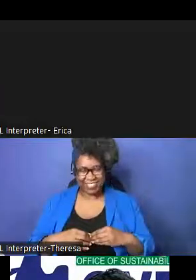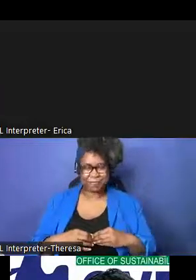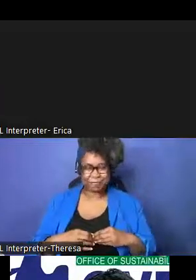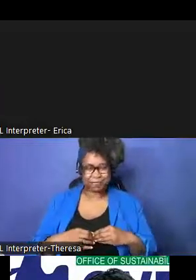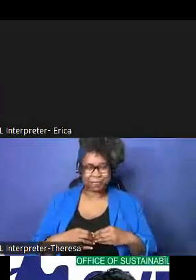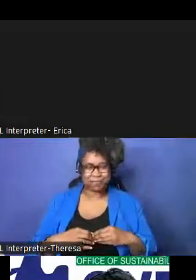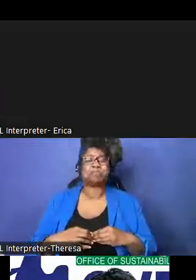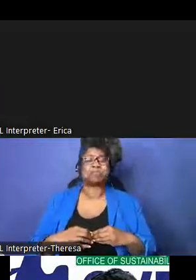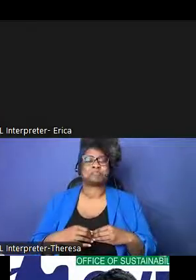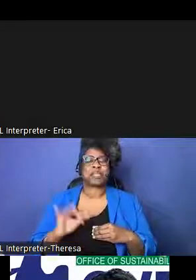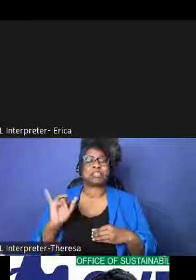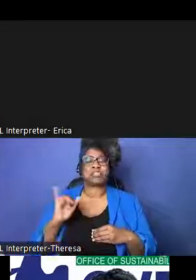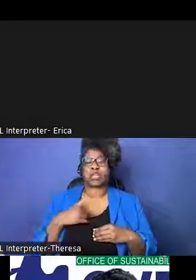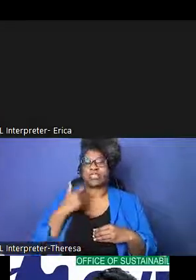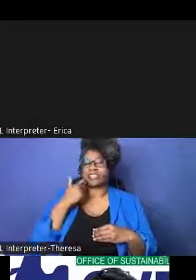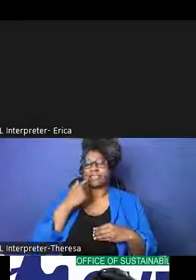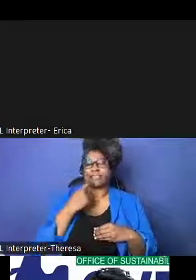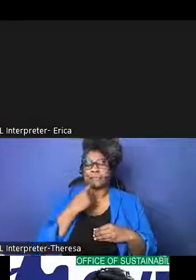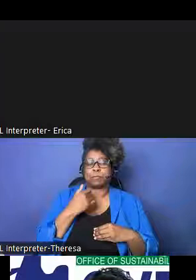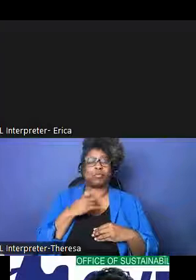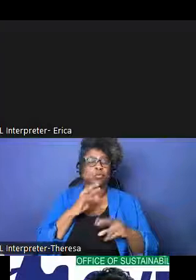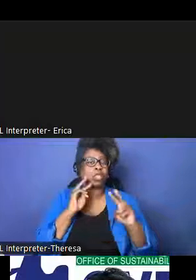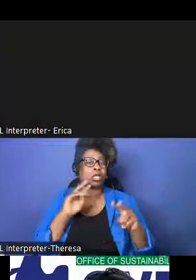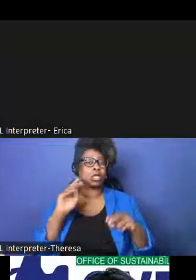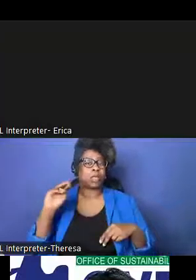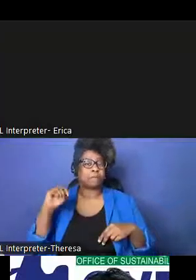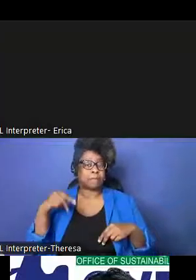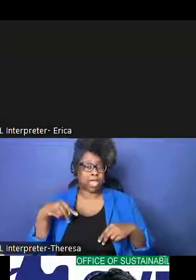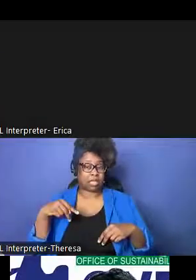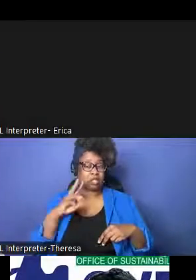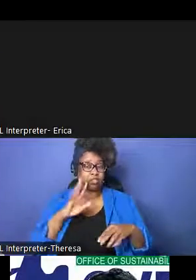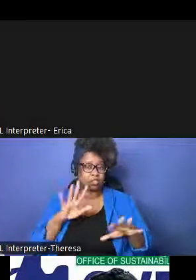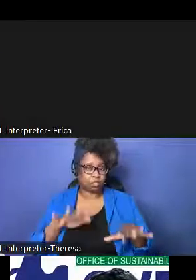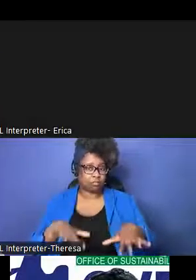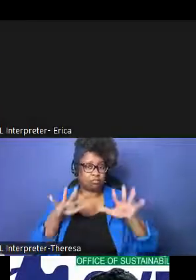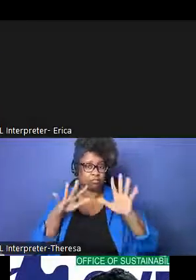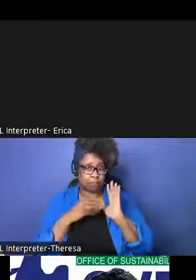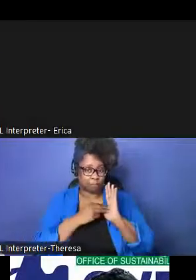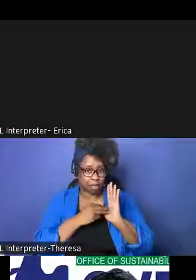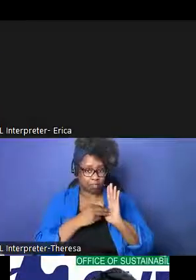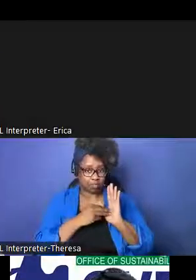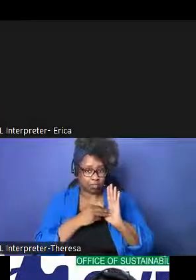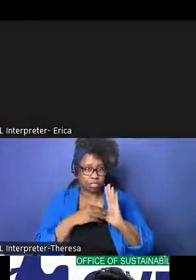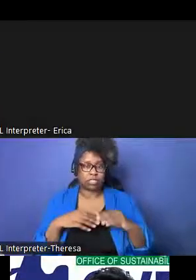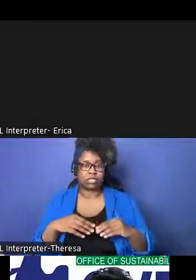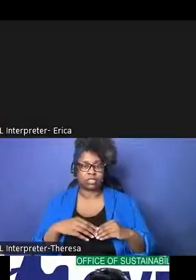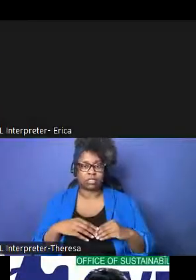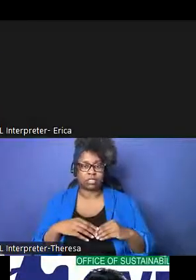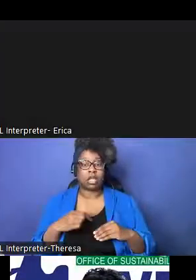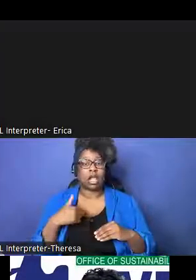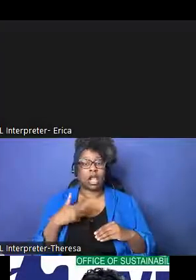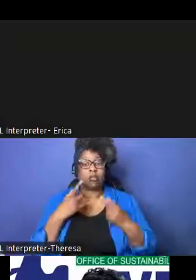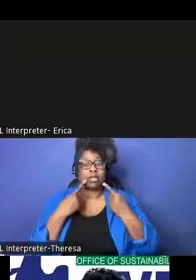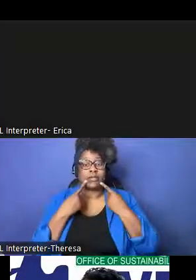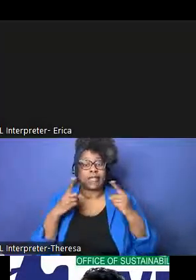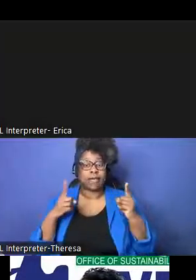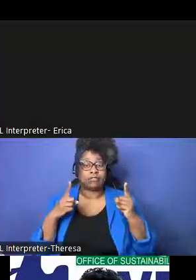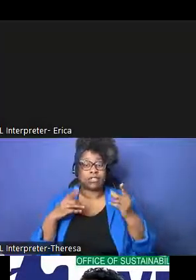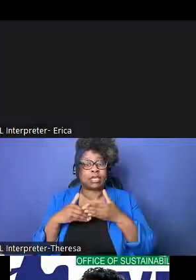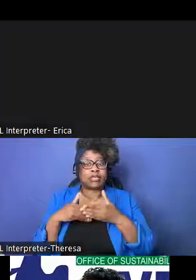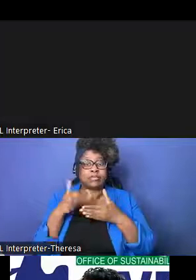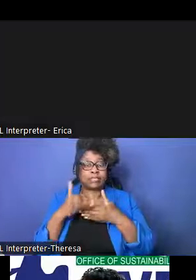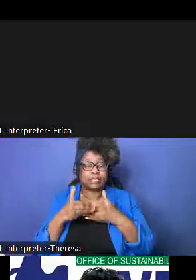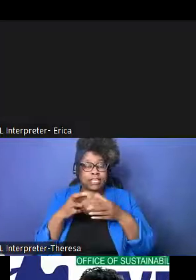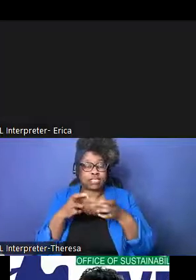So like I said, we'll look quickly at maps from the flood models. And I want to announce that our next